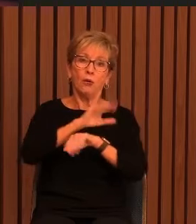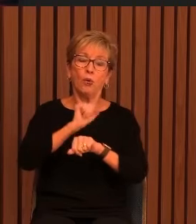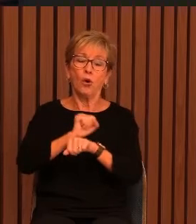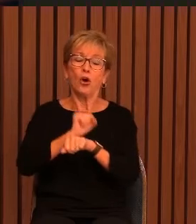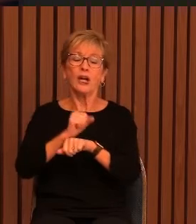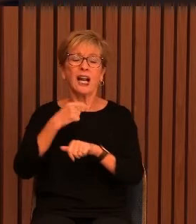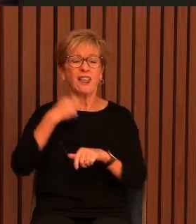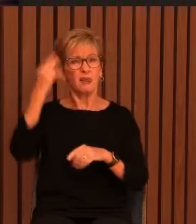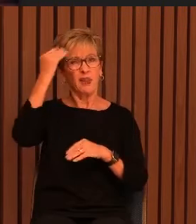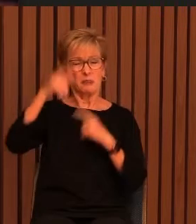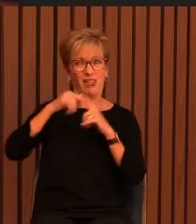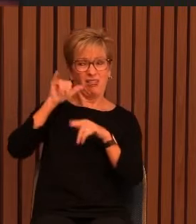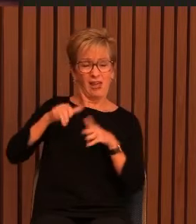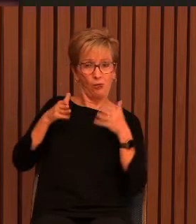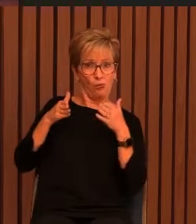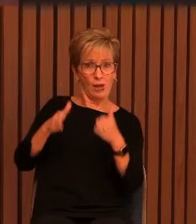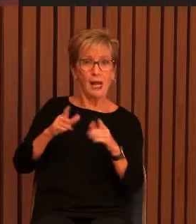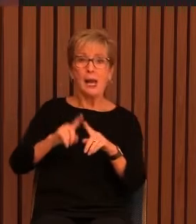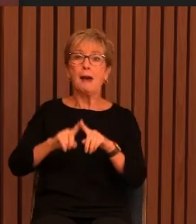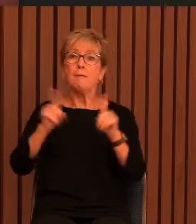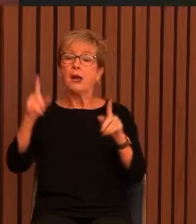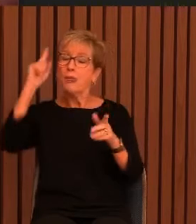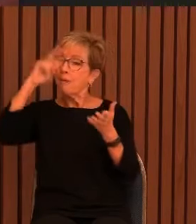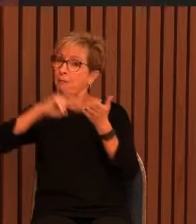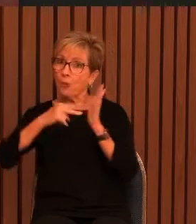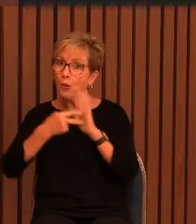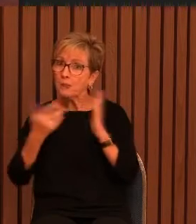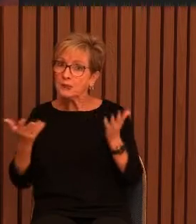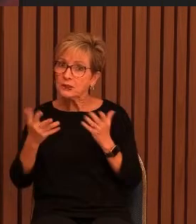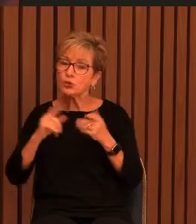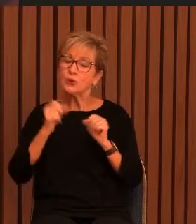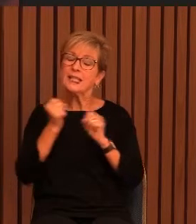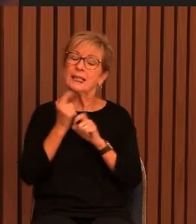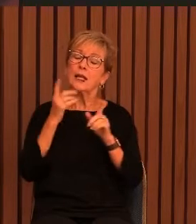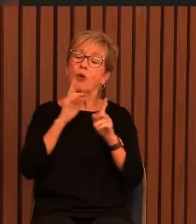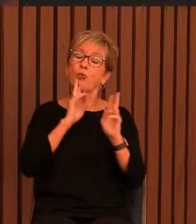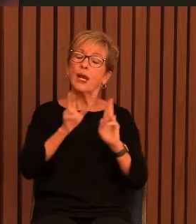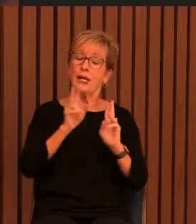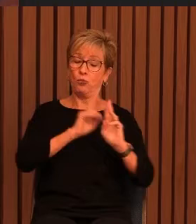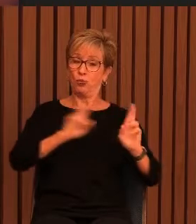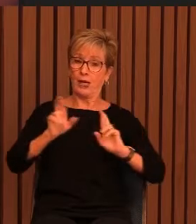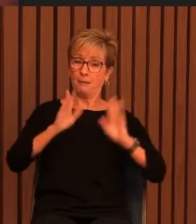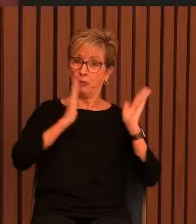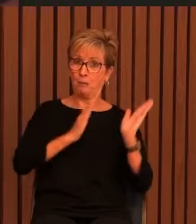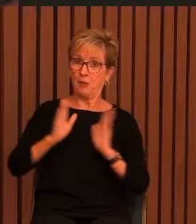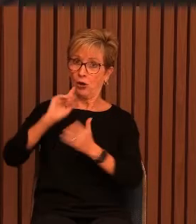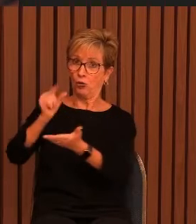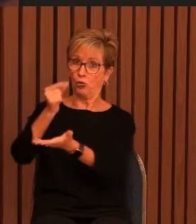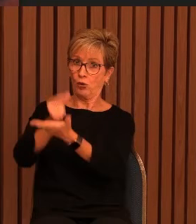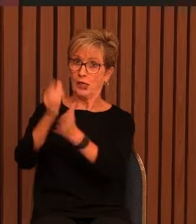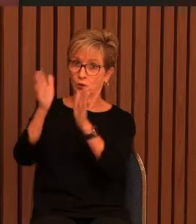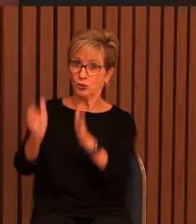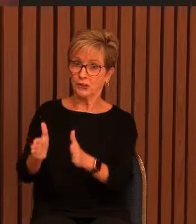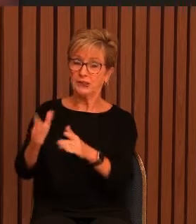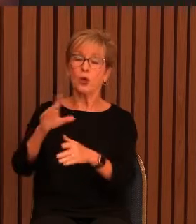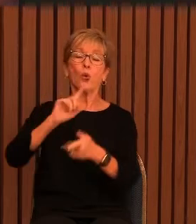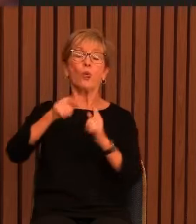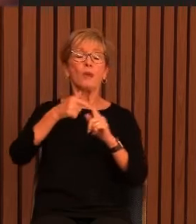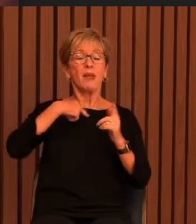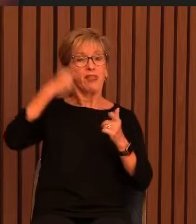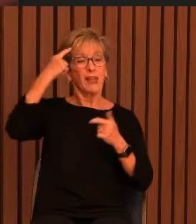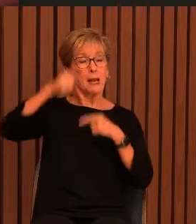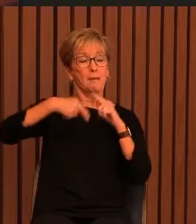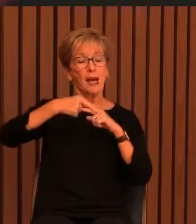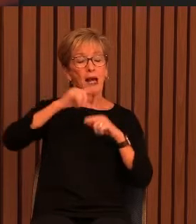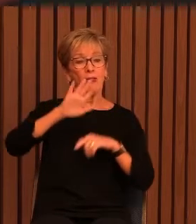about it in this regard, that the purpose is to get a prepared graduate. And so when we think about the learning experiences